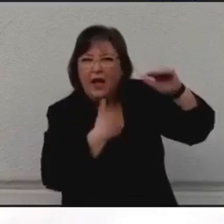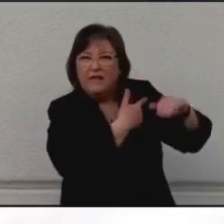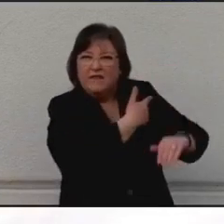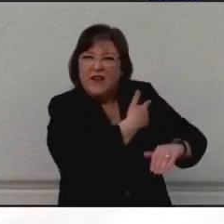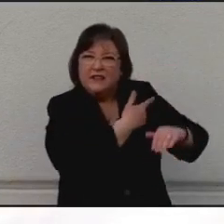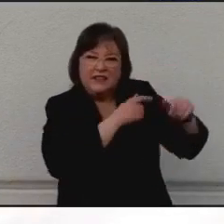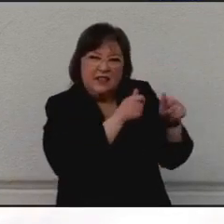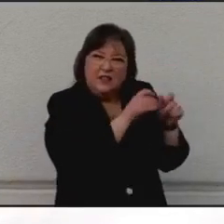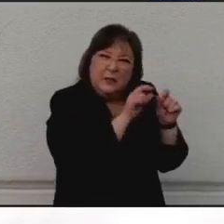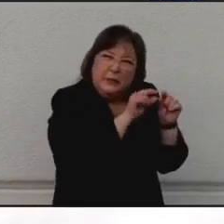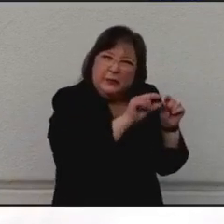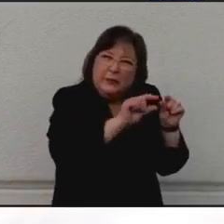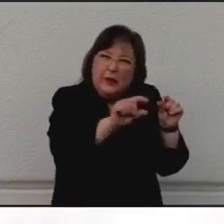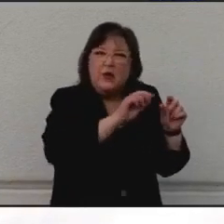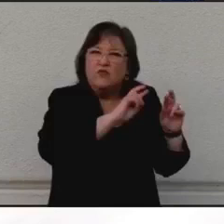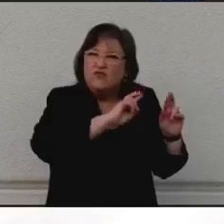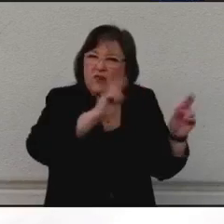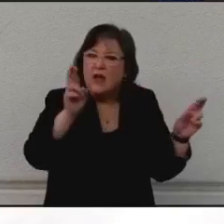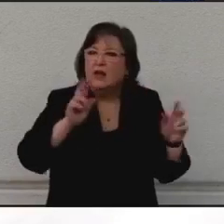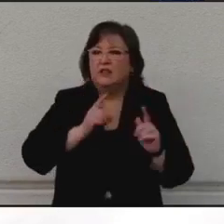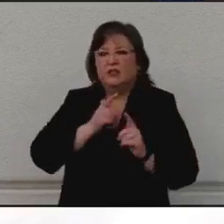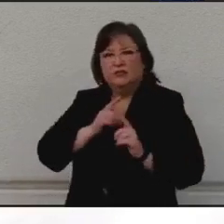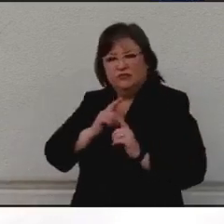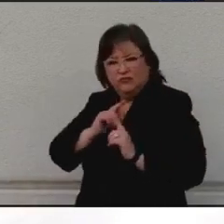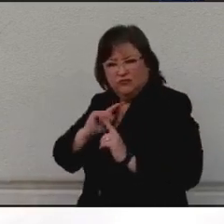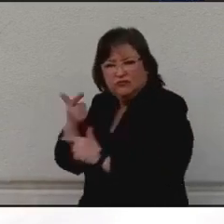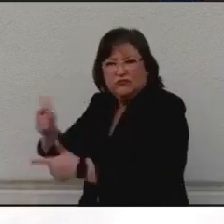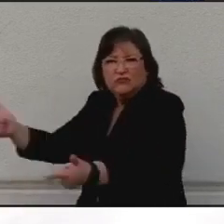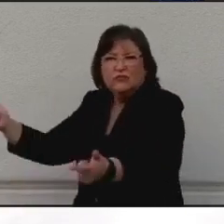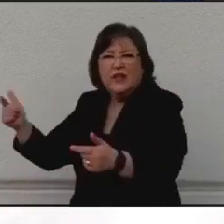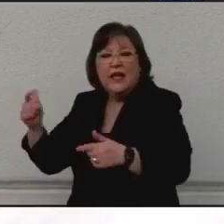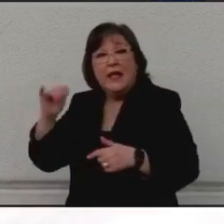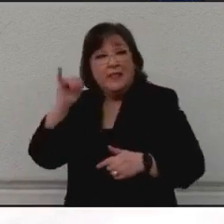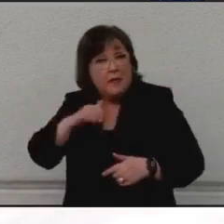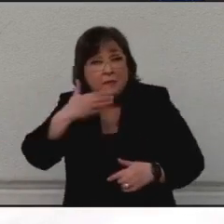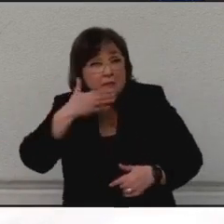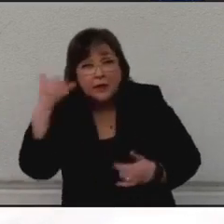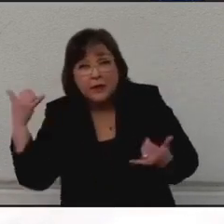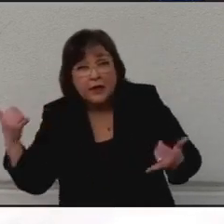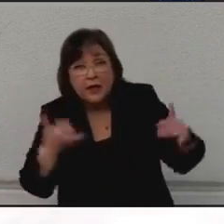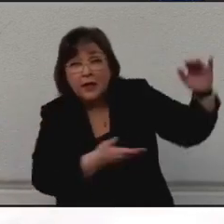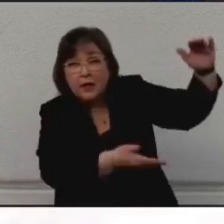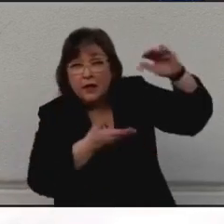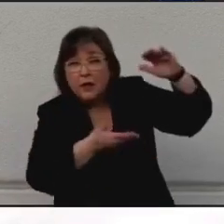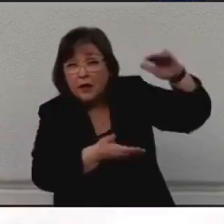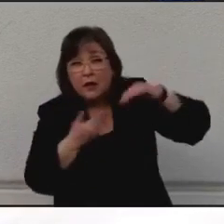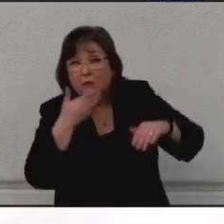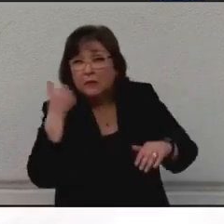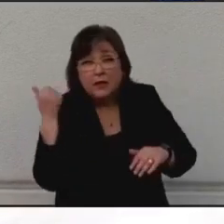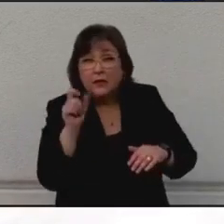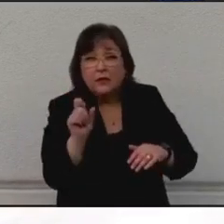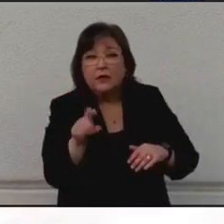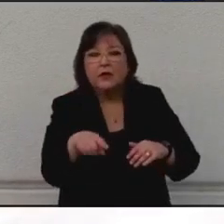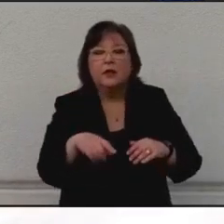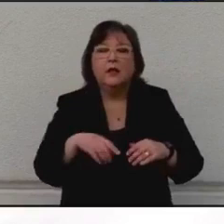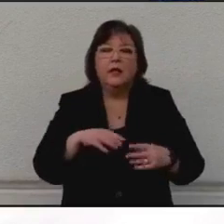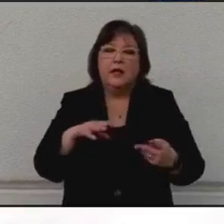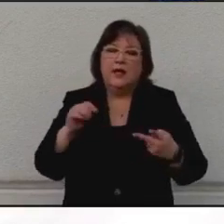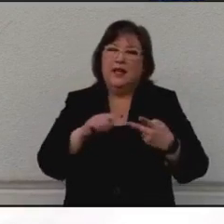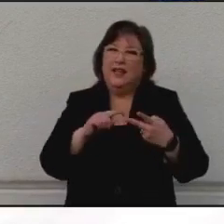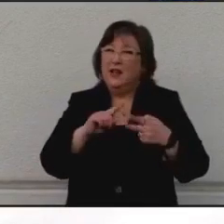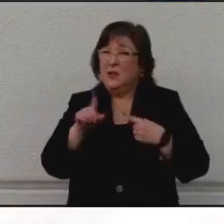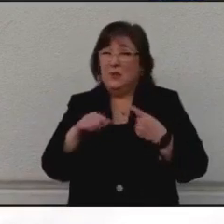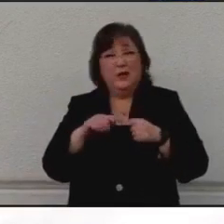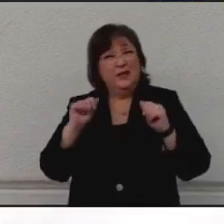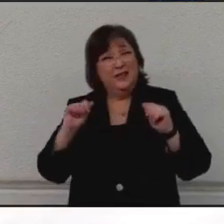improved? And then following up on something here, a lot of people are hoping that we do come into the next tier so that we can start reopening a little bit further.